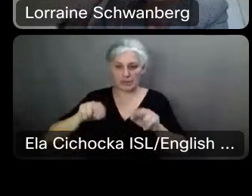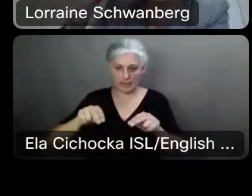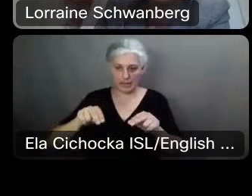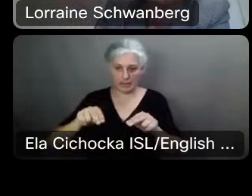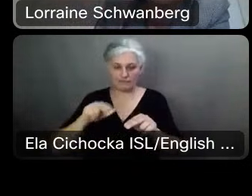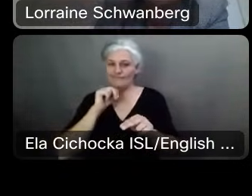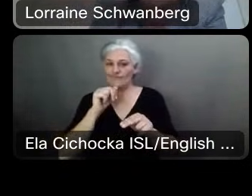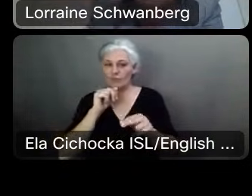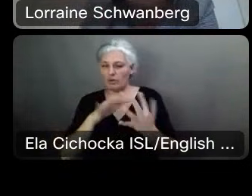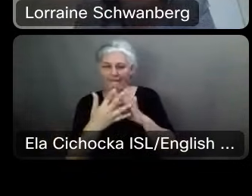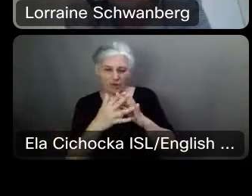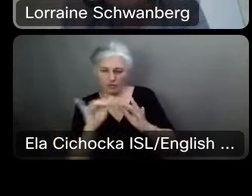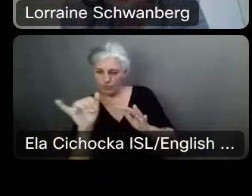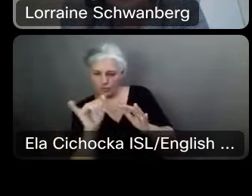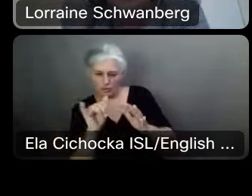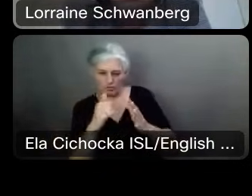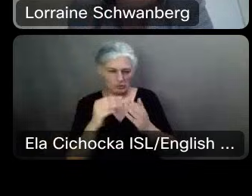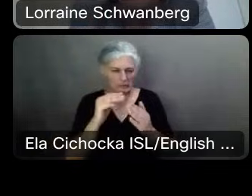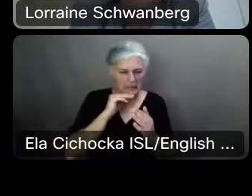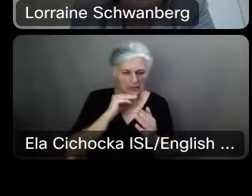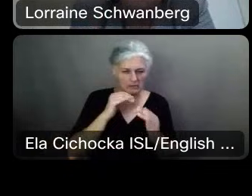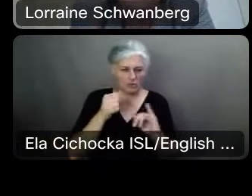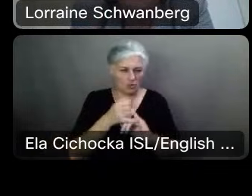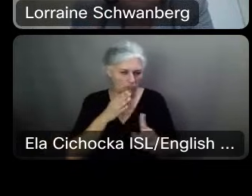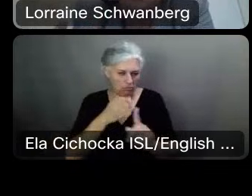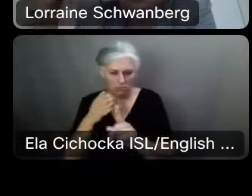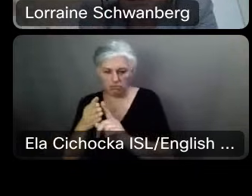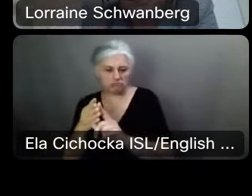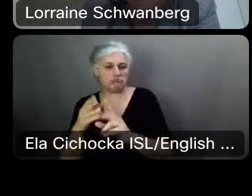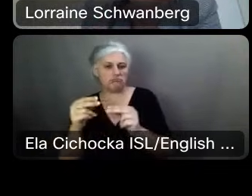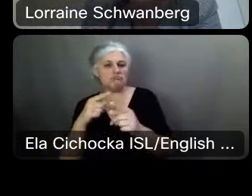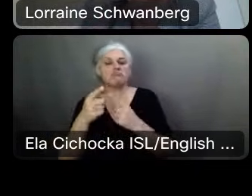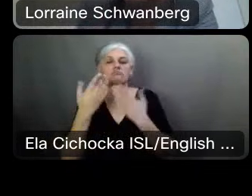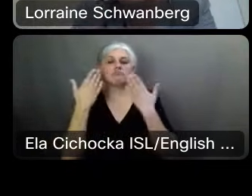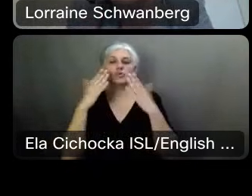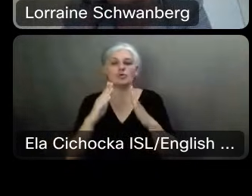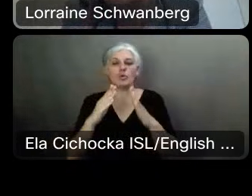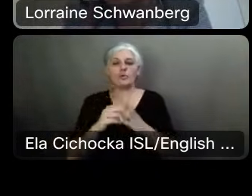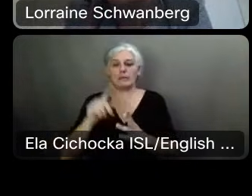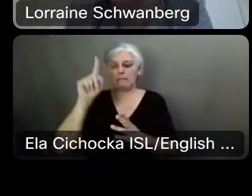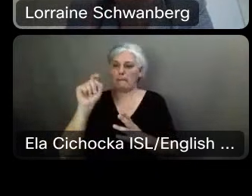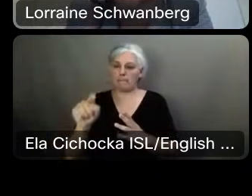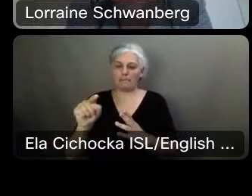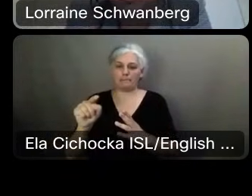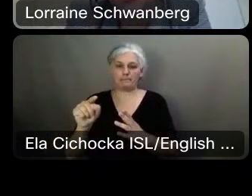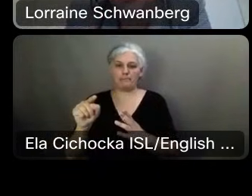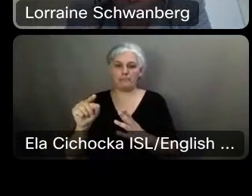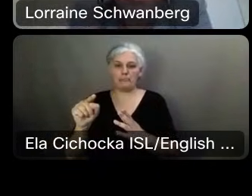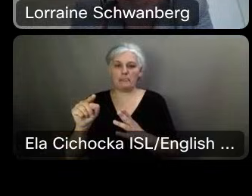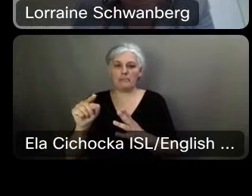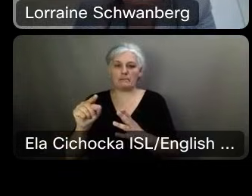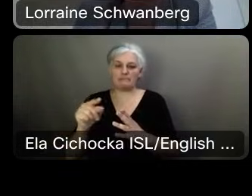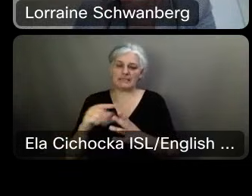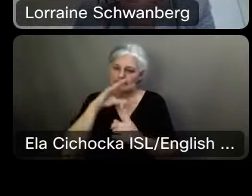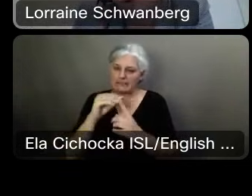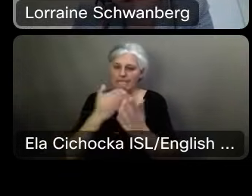of confusion for staff in terms of process. We've highlighted with an exclamation mark when there are very specific legal requirements that our